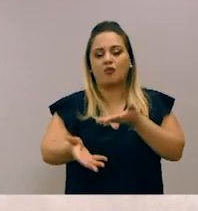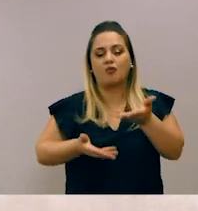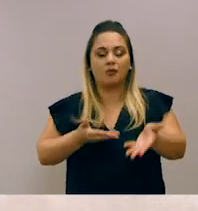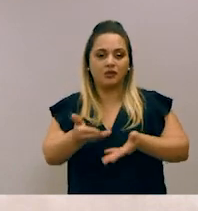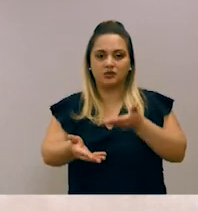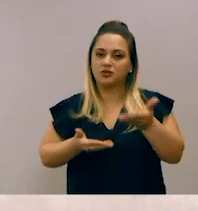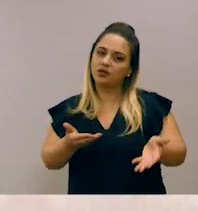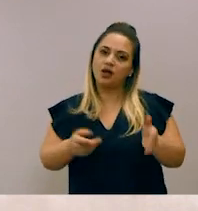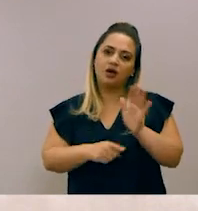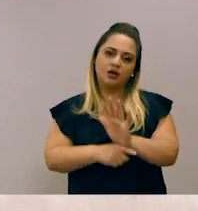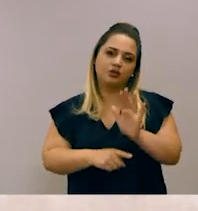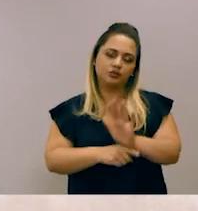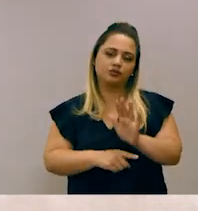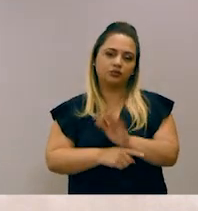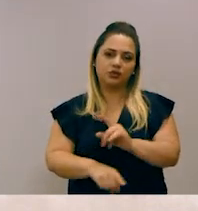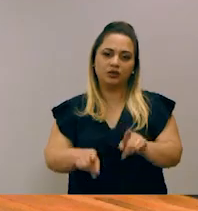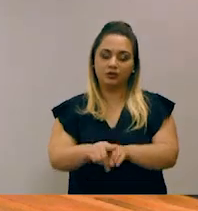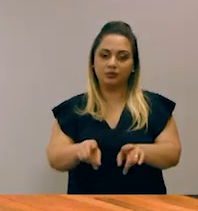sharing of competences.